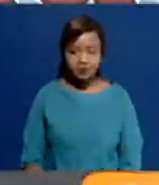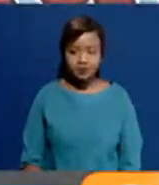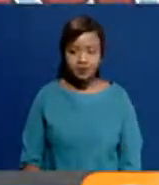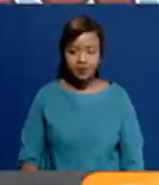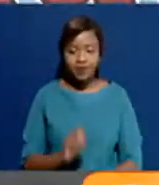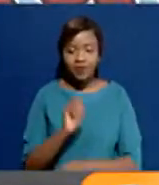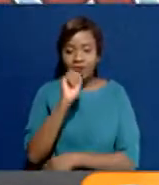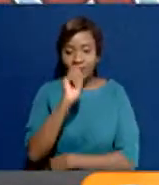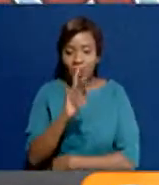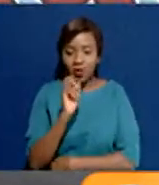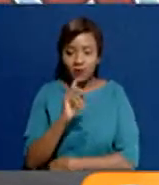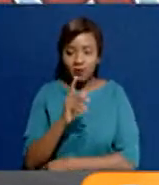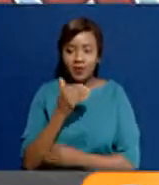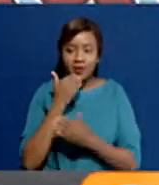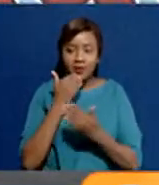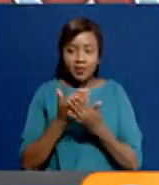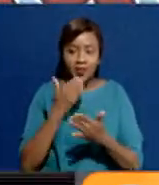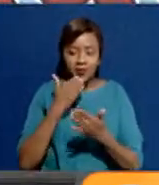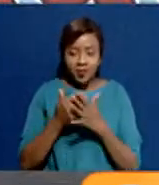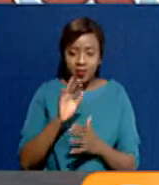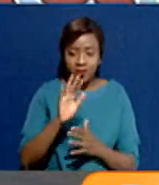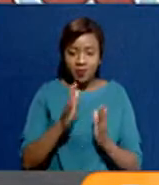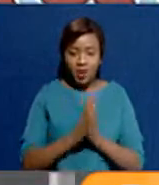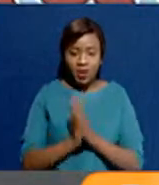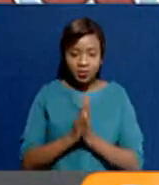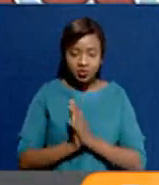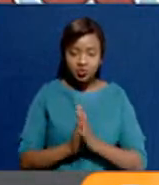All right, go in. Thanks so much for that. Still on that story, angry residents of Killa.